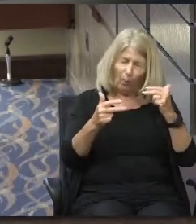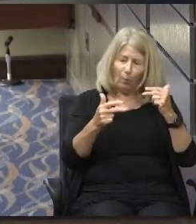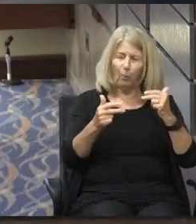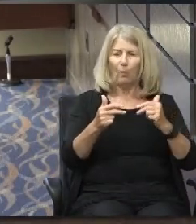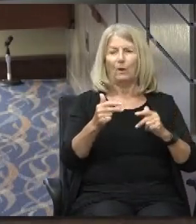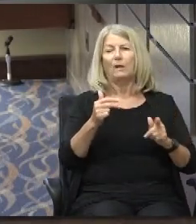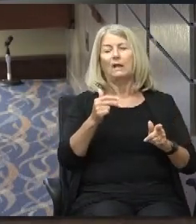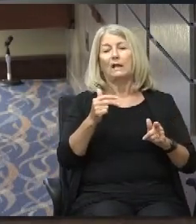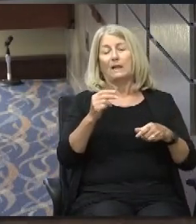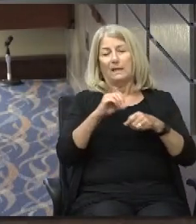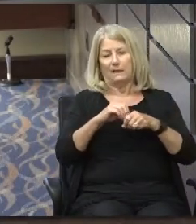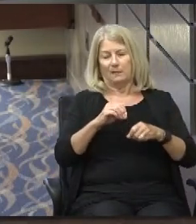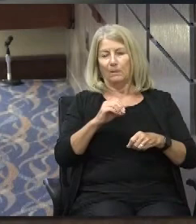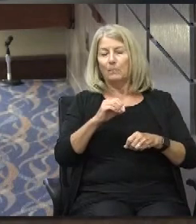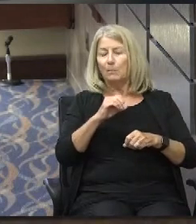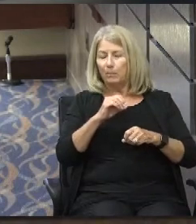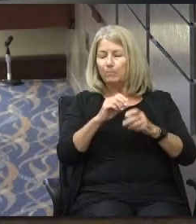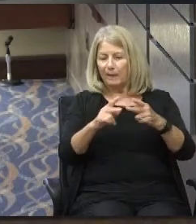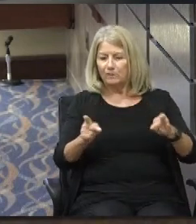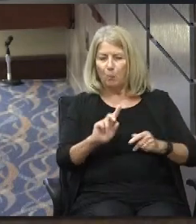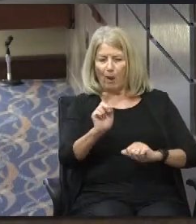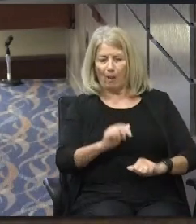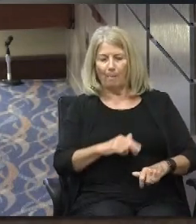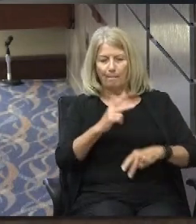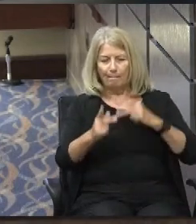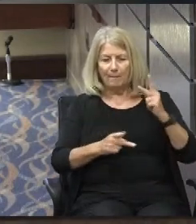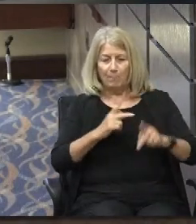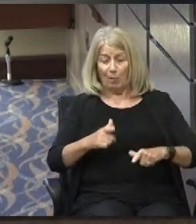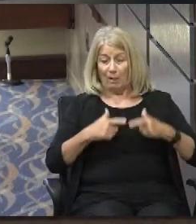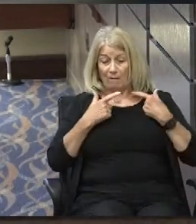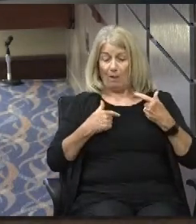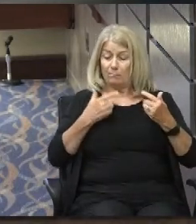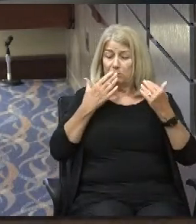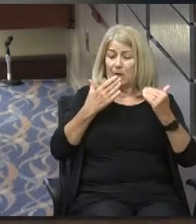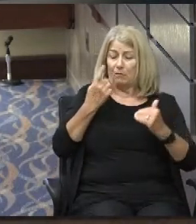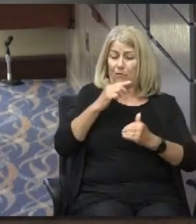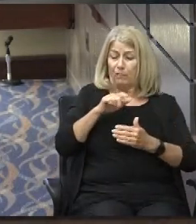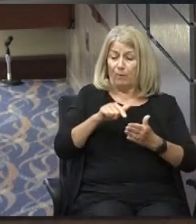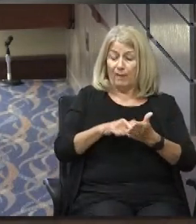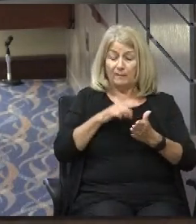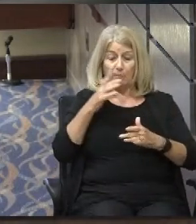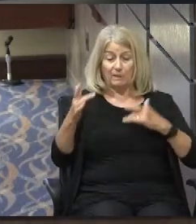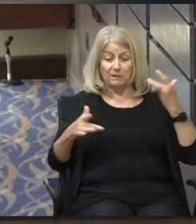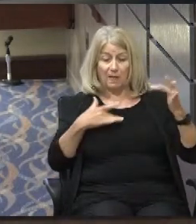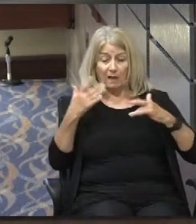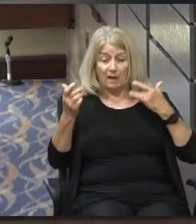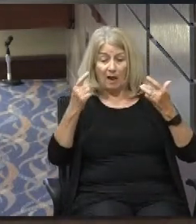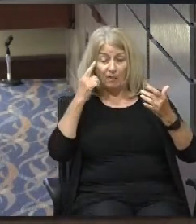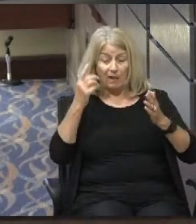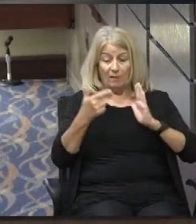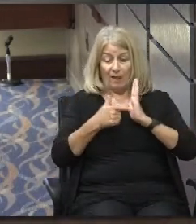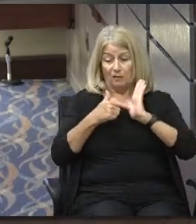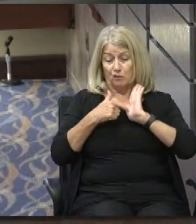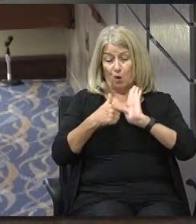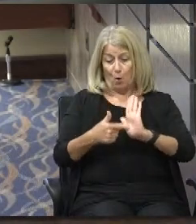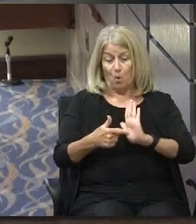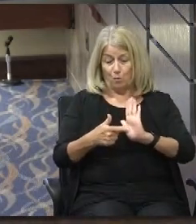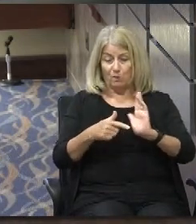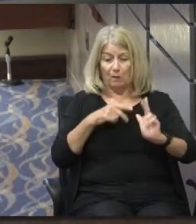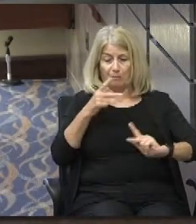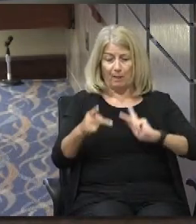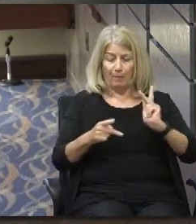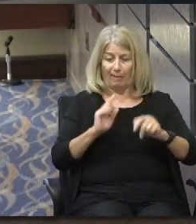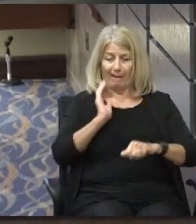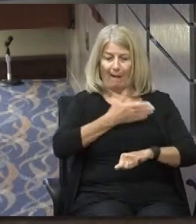residential areas or near those. Very thankful for this. I'm excited, and I think that this demonstrates to our citizens a real commitment